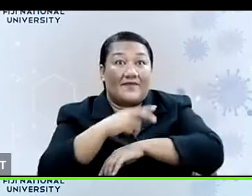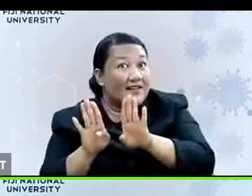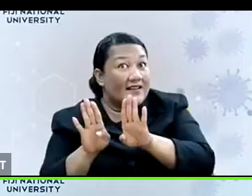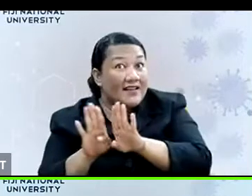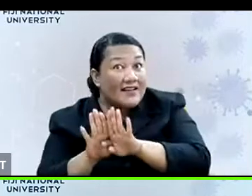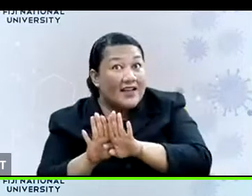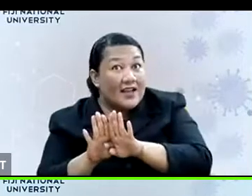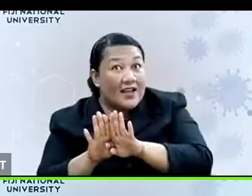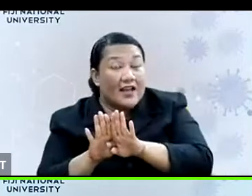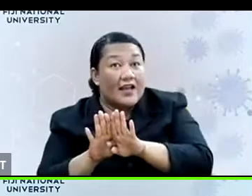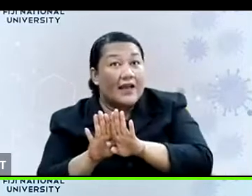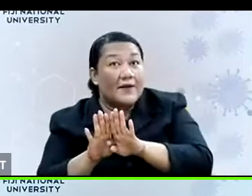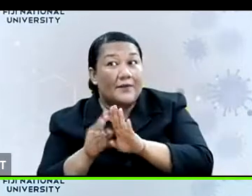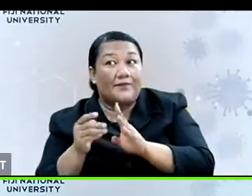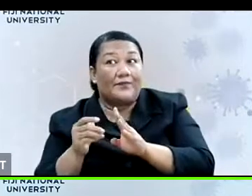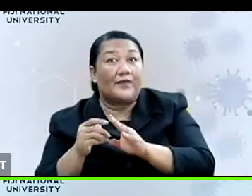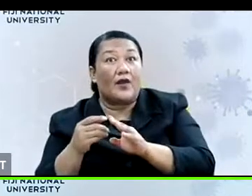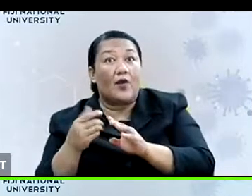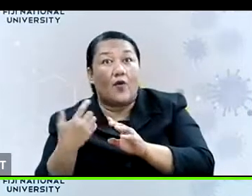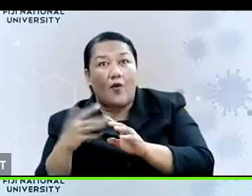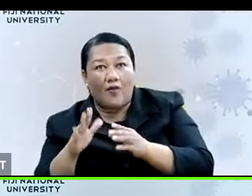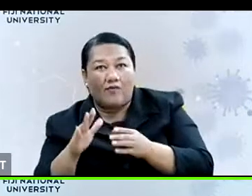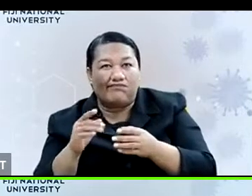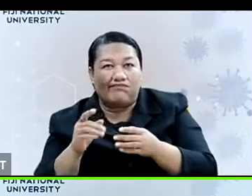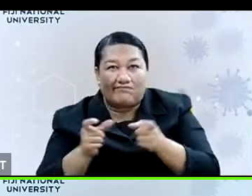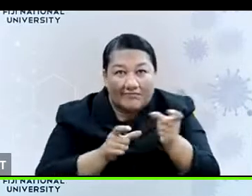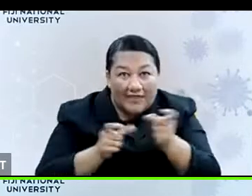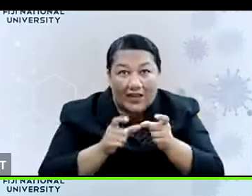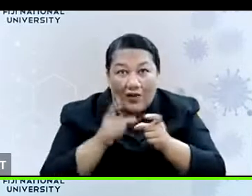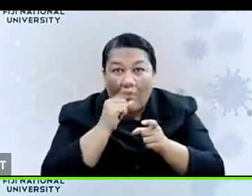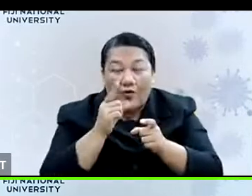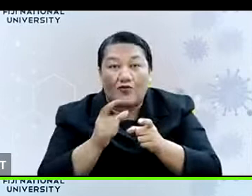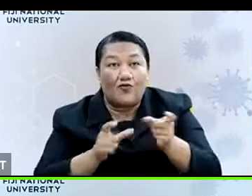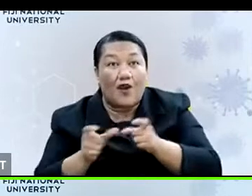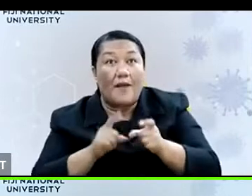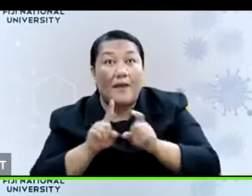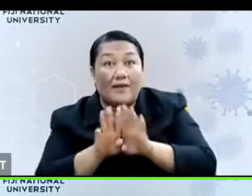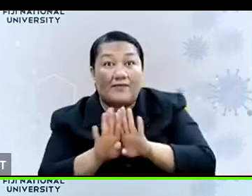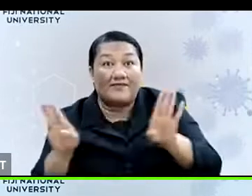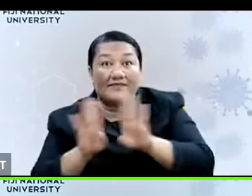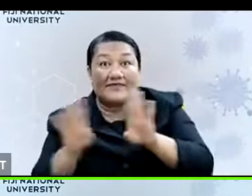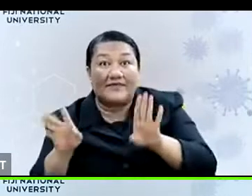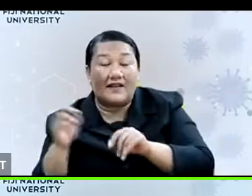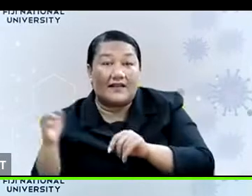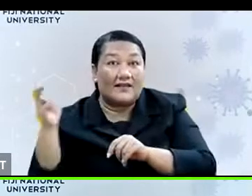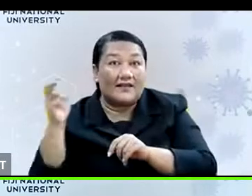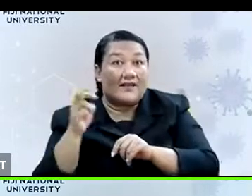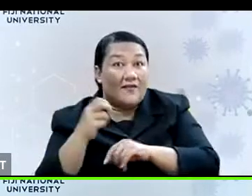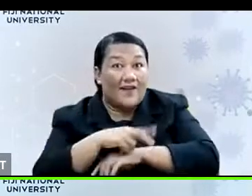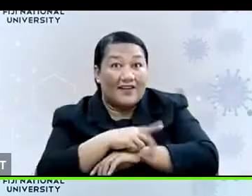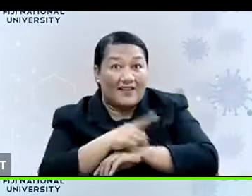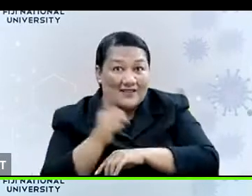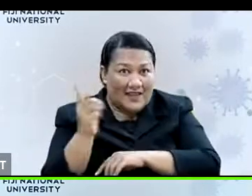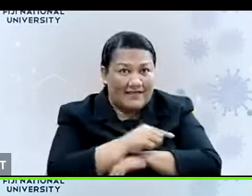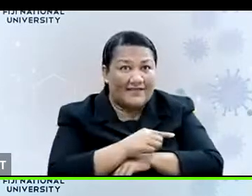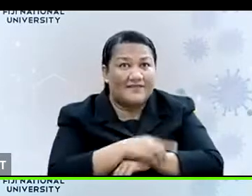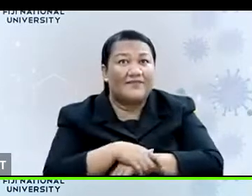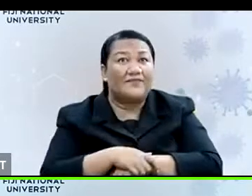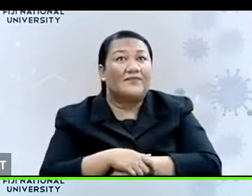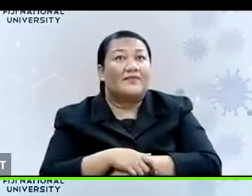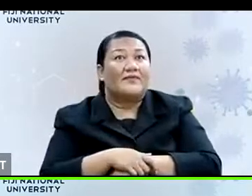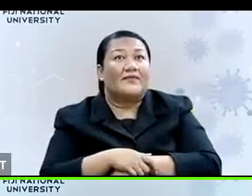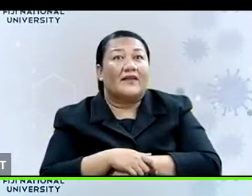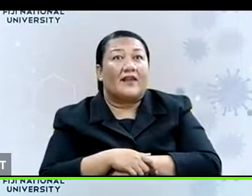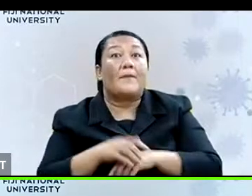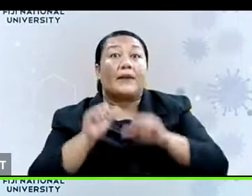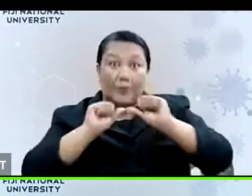through on occasions. So I think we, going forward, the best way to protect ourselves, and importantly, the